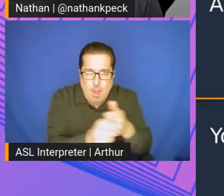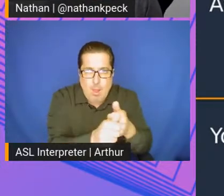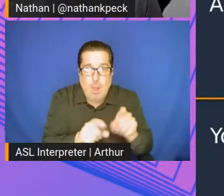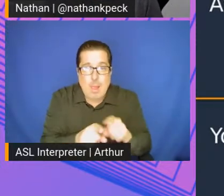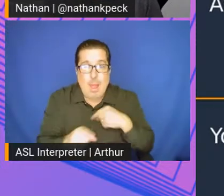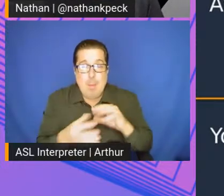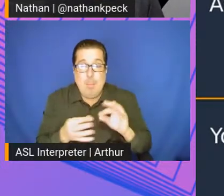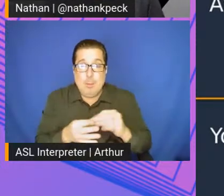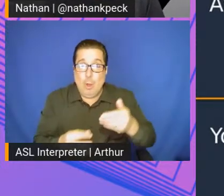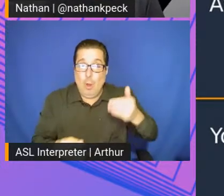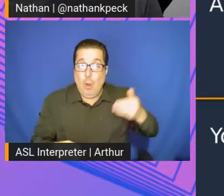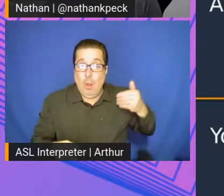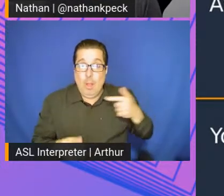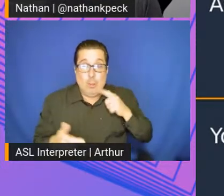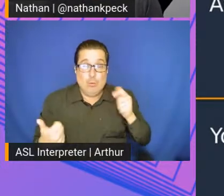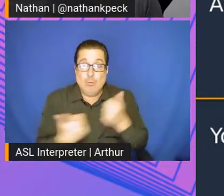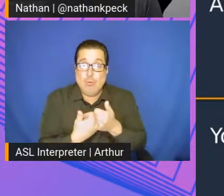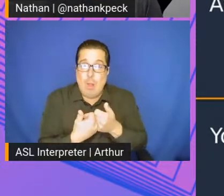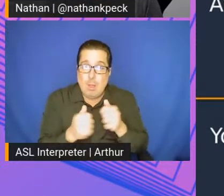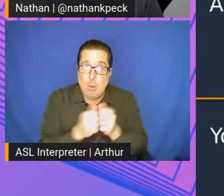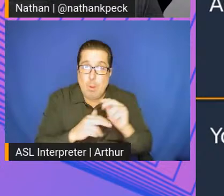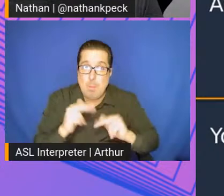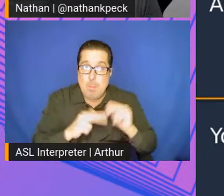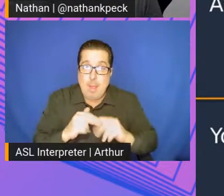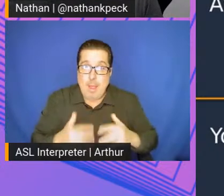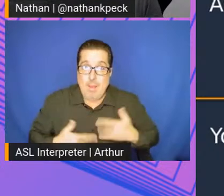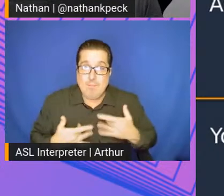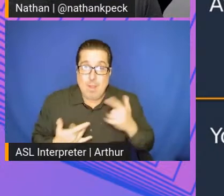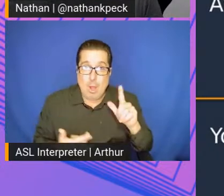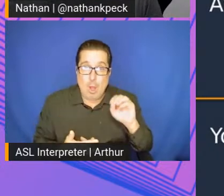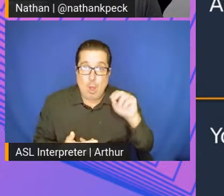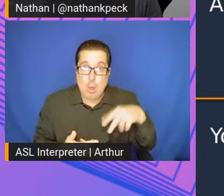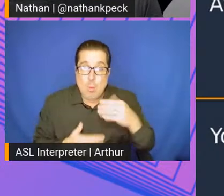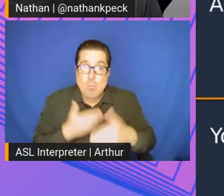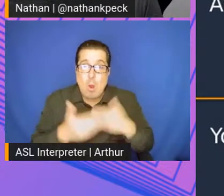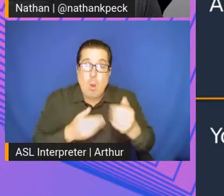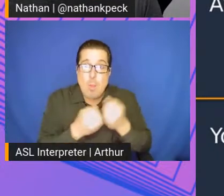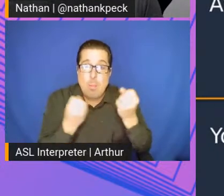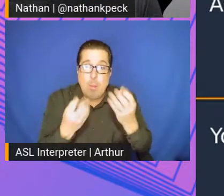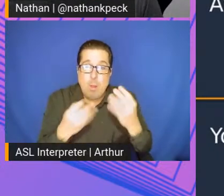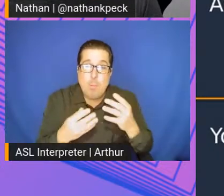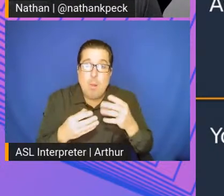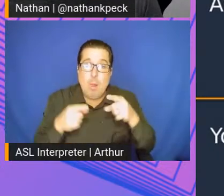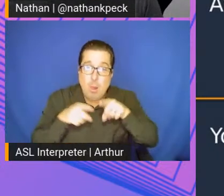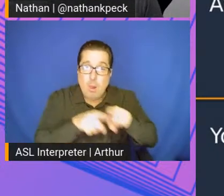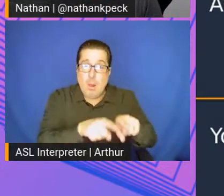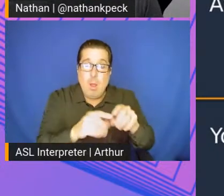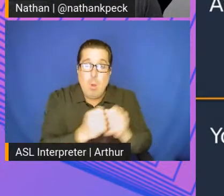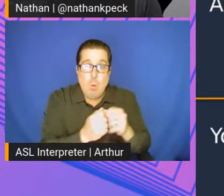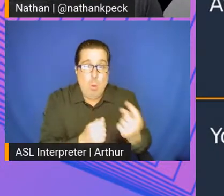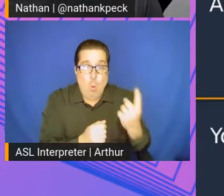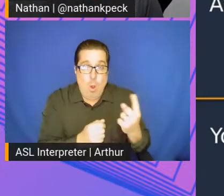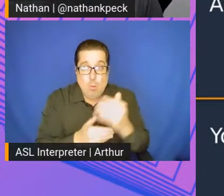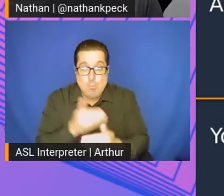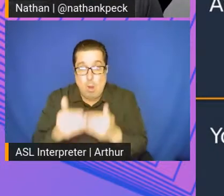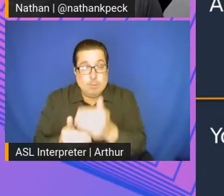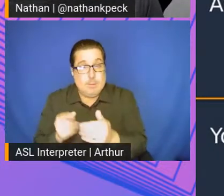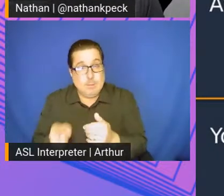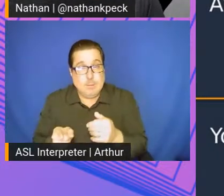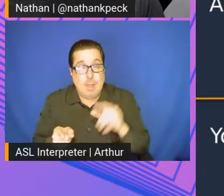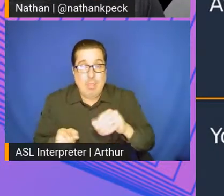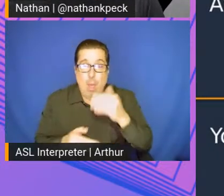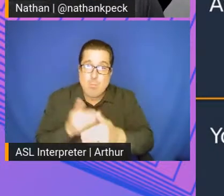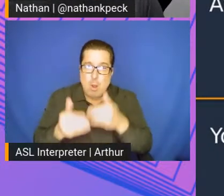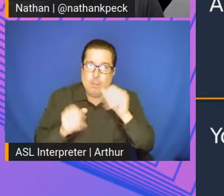of the challenges with building an event loop process that handles multiple concurrent requests inside of one process is that process